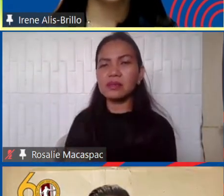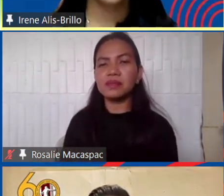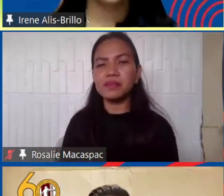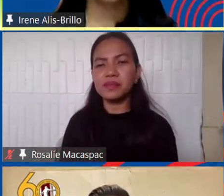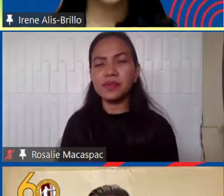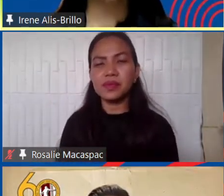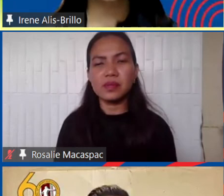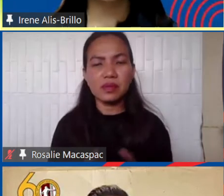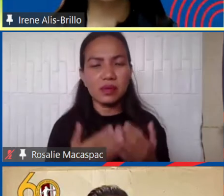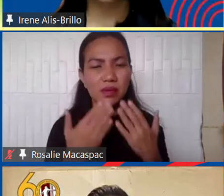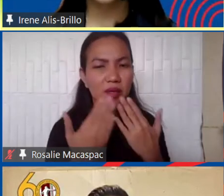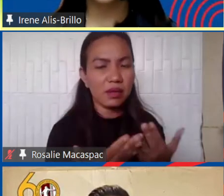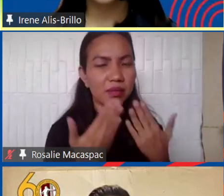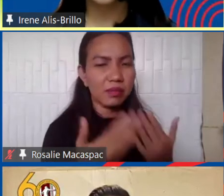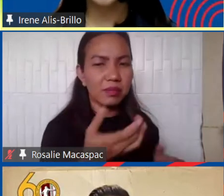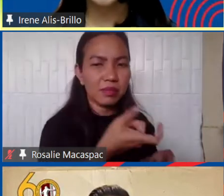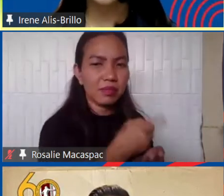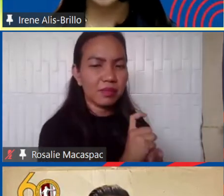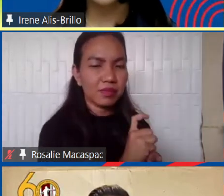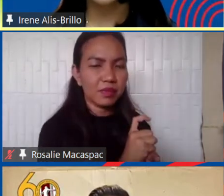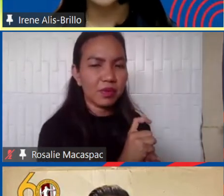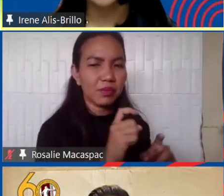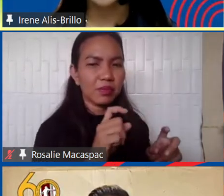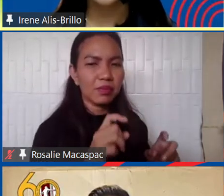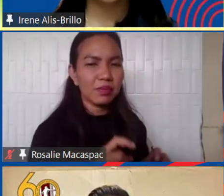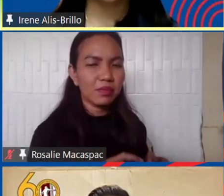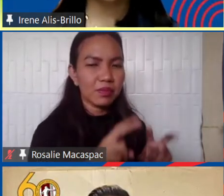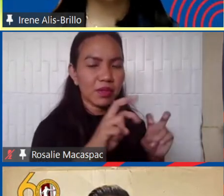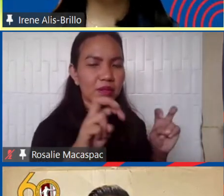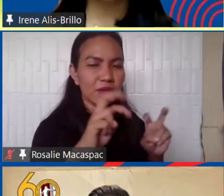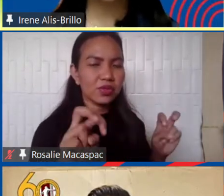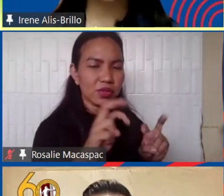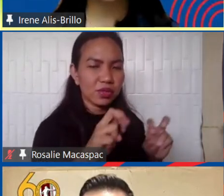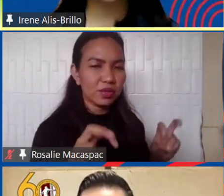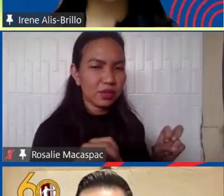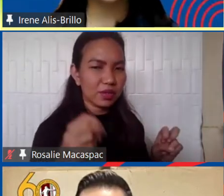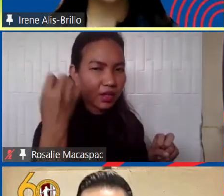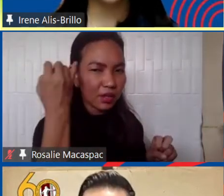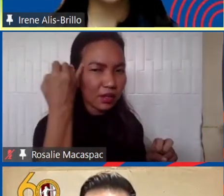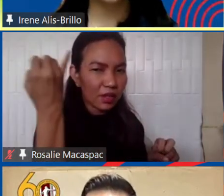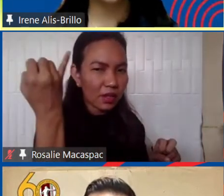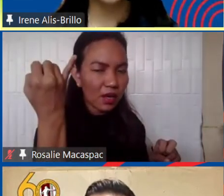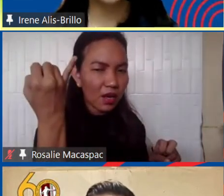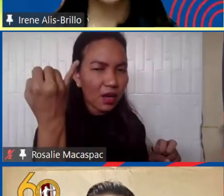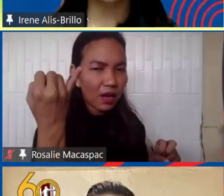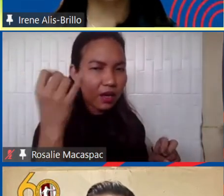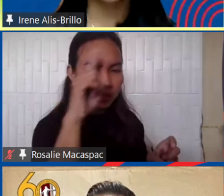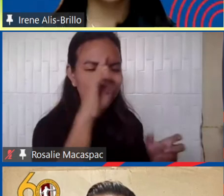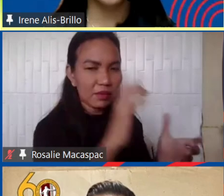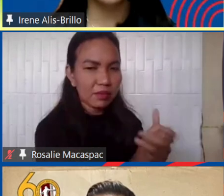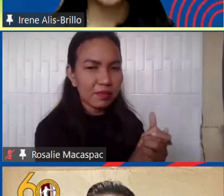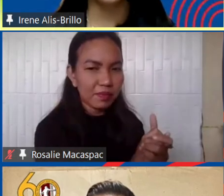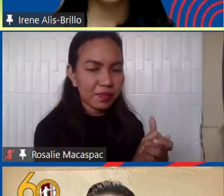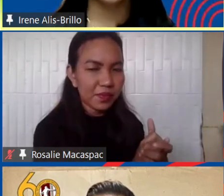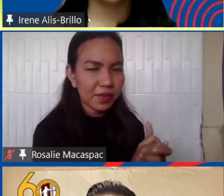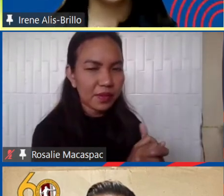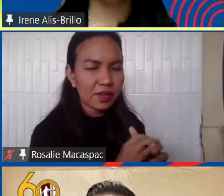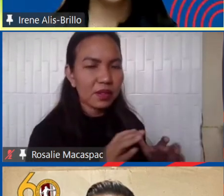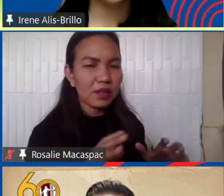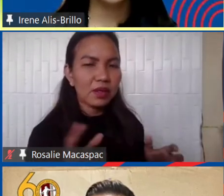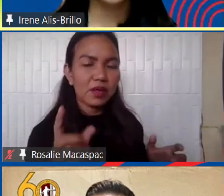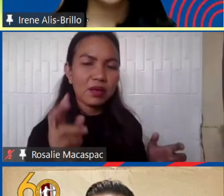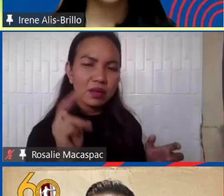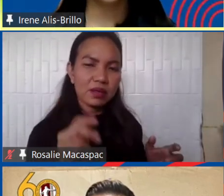you, sir. And sir, from a researcher's point of view, since yung mga repositories, we are free to upload